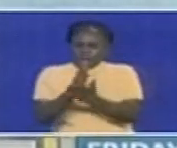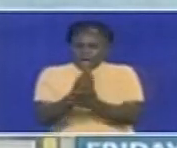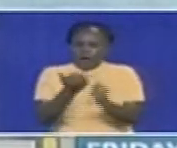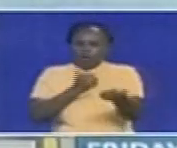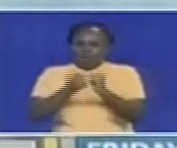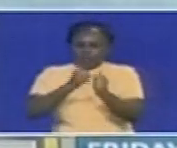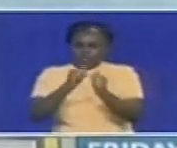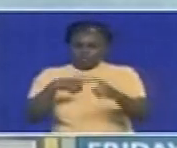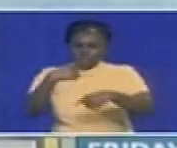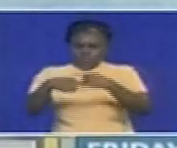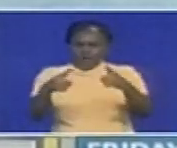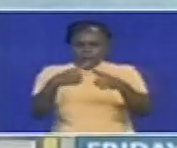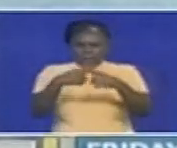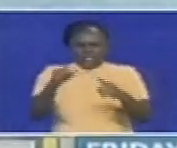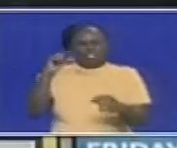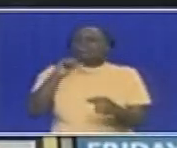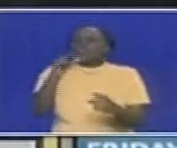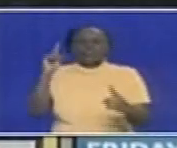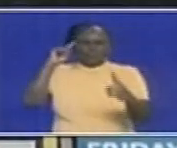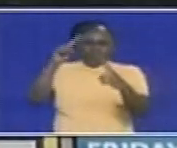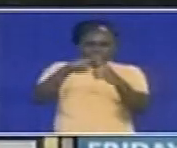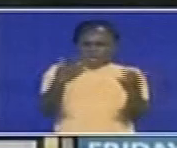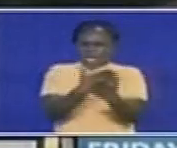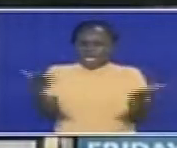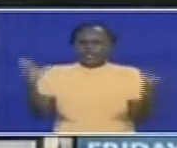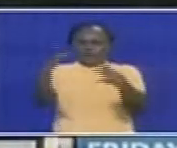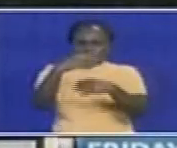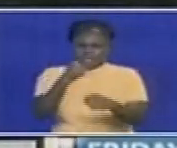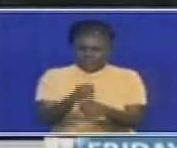thrives. But we are not targeting anybody. Adelaide Chiangole, KTN Business.